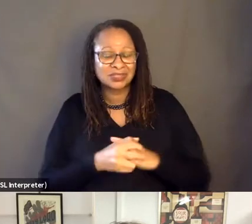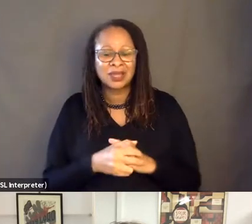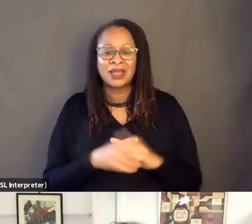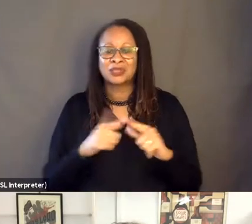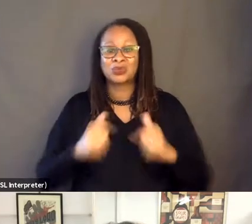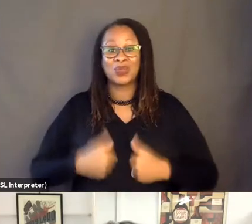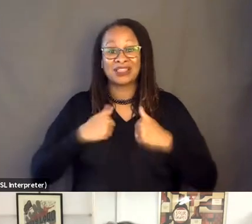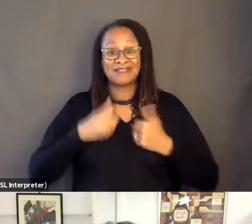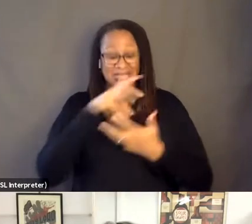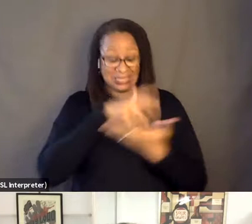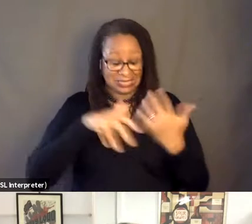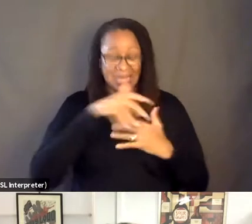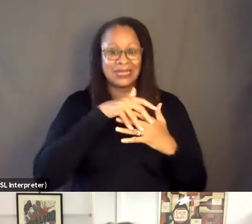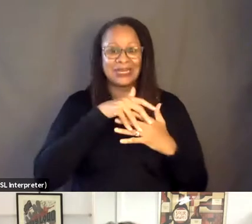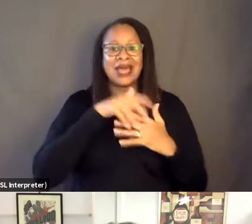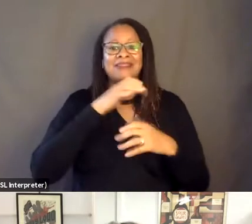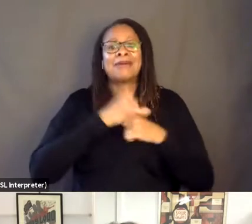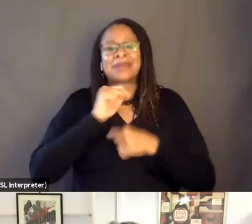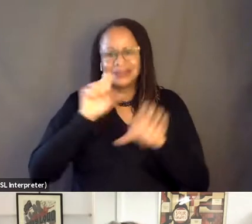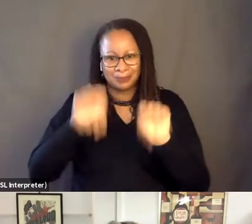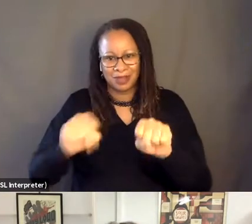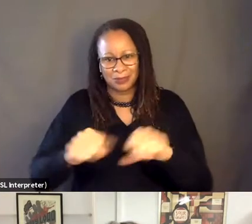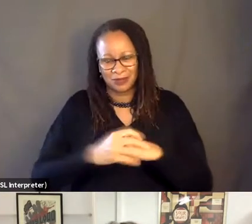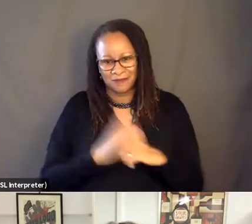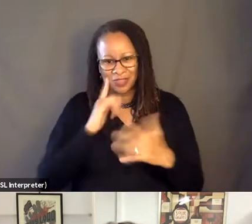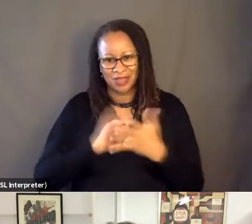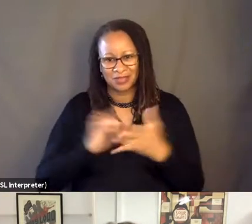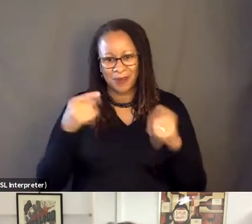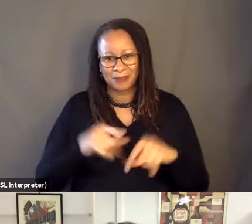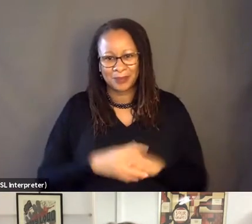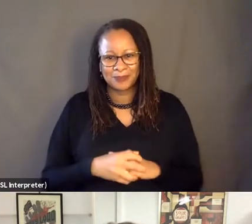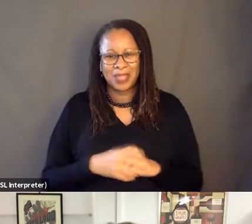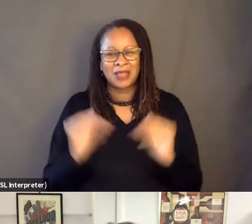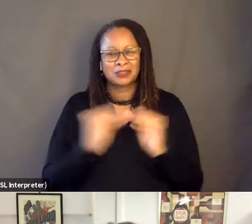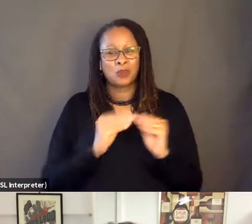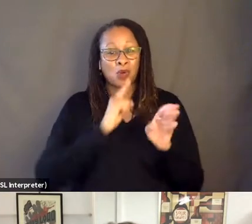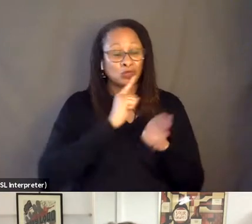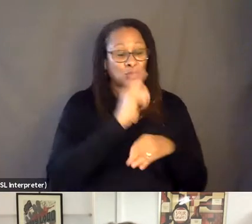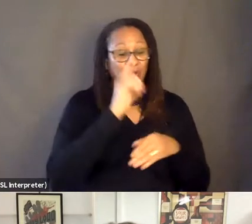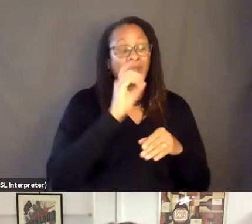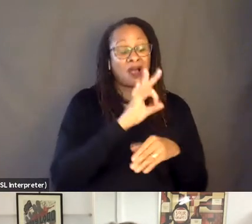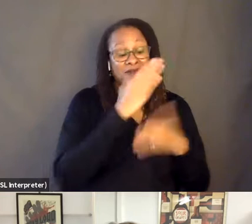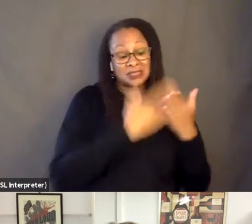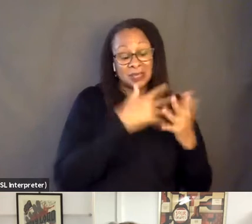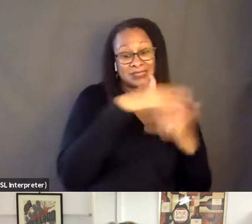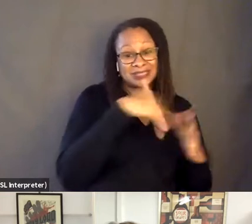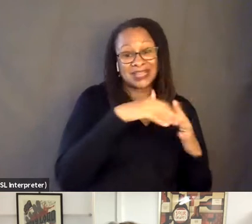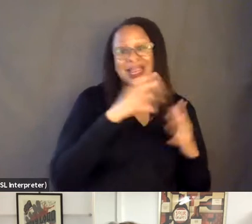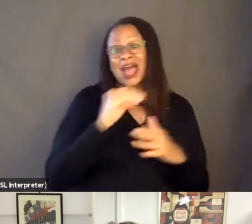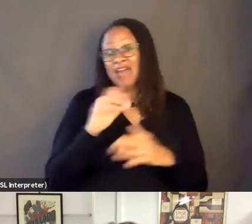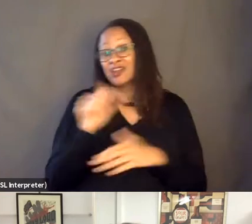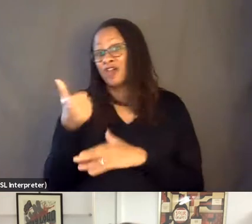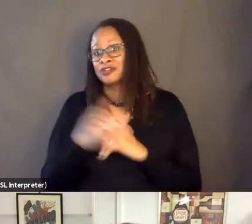in a society that makes it possible. And that is more true of some societies than others. And you have to be able to afford